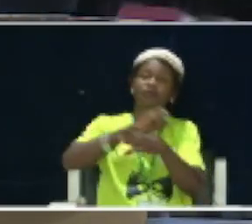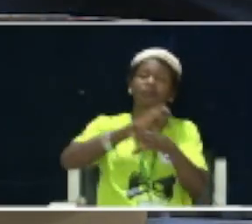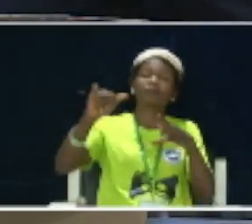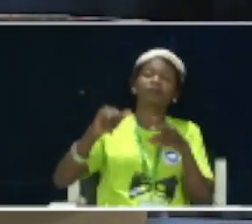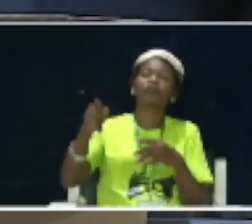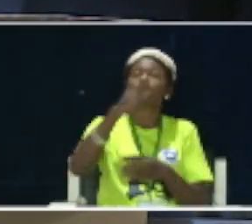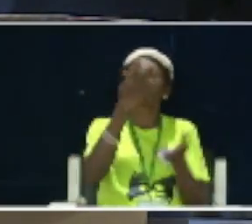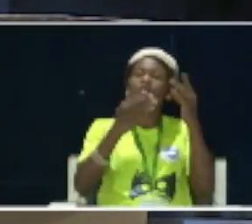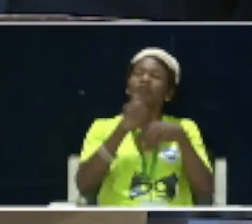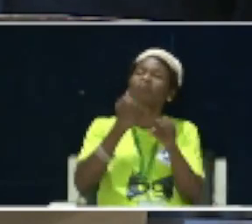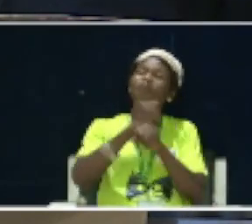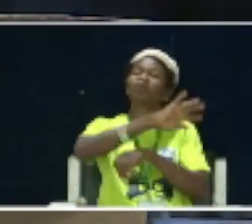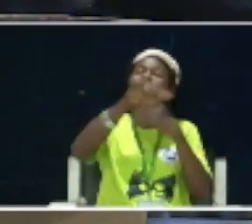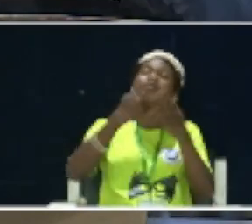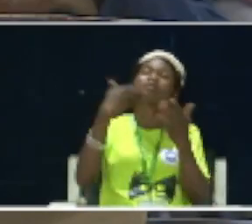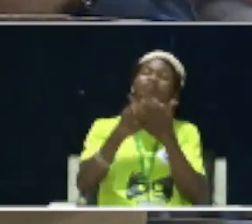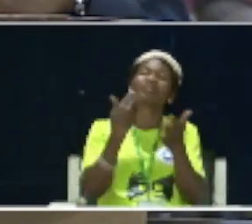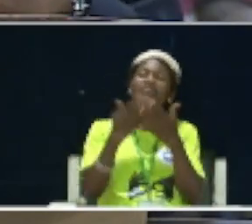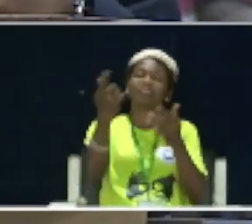you may make all the money now,